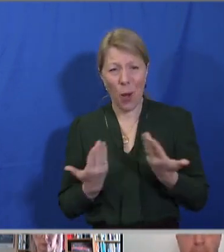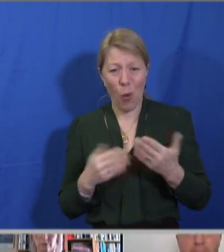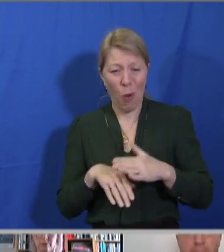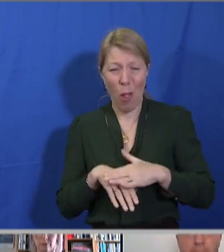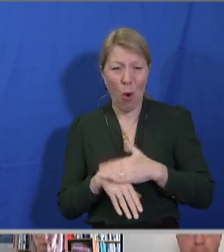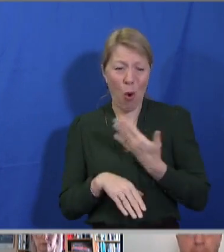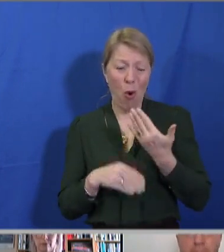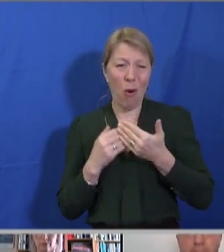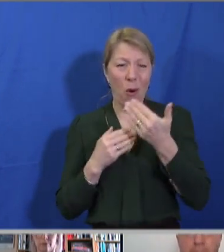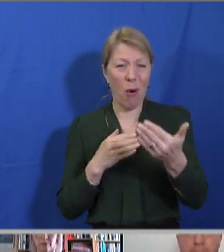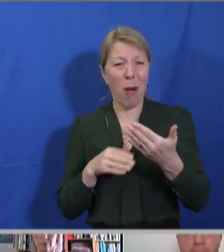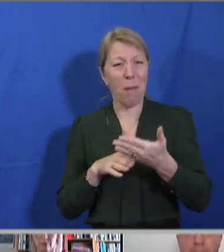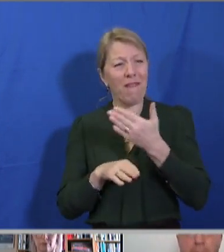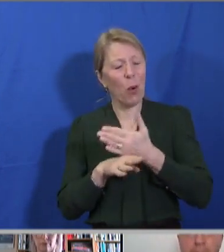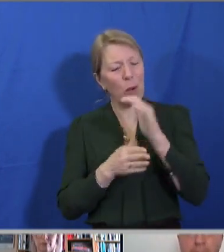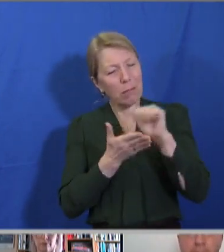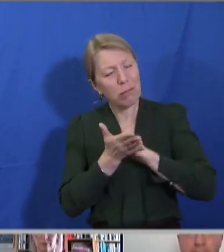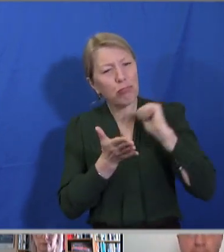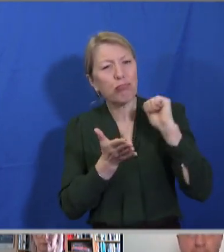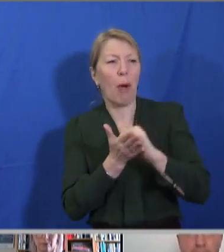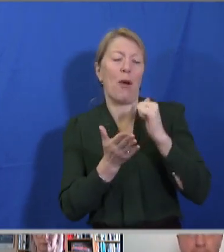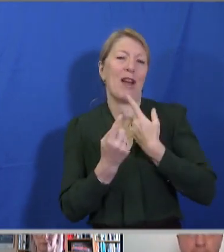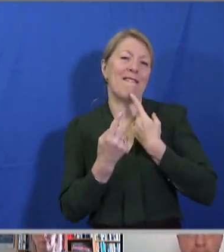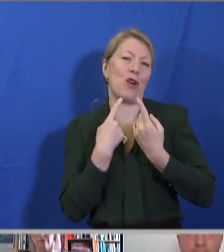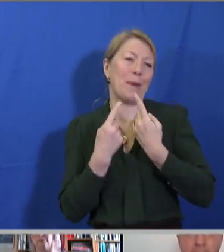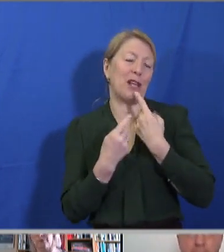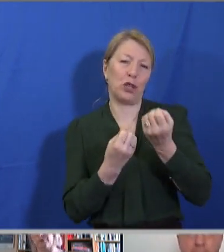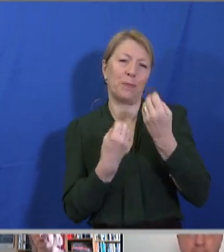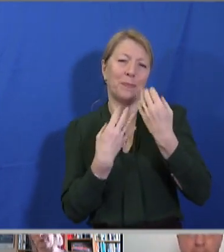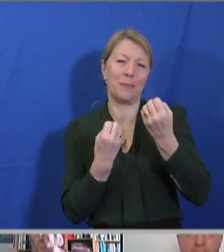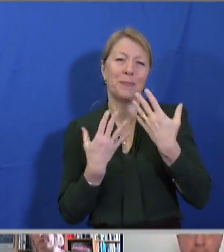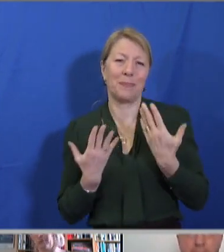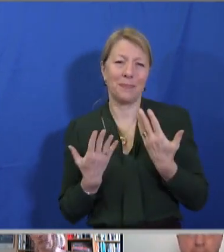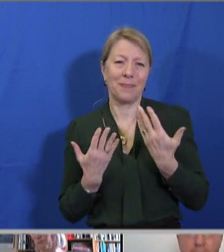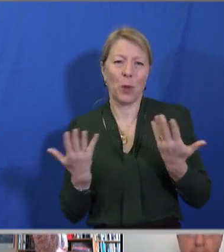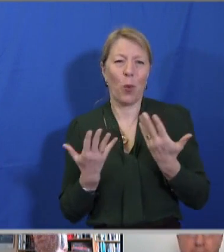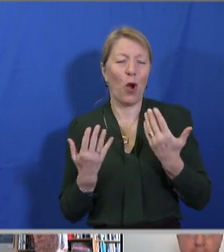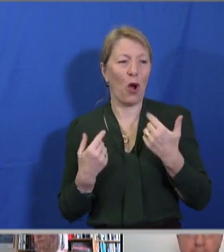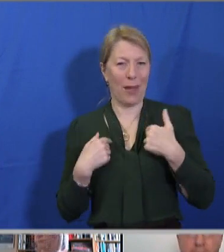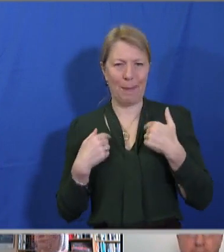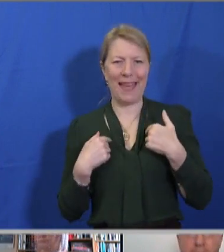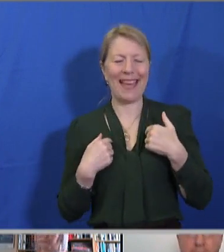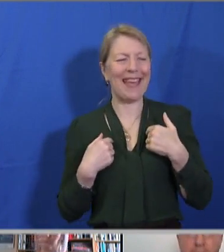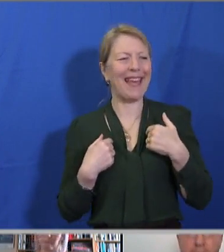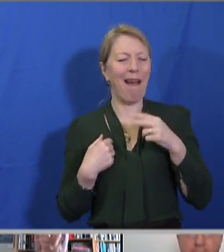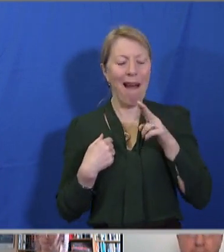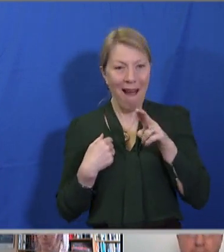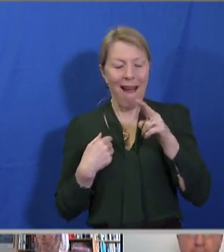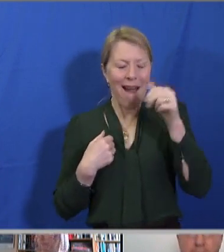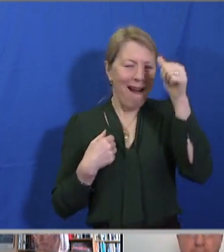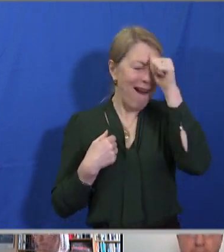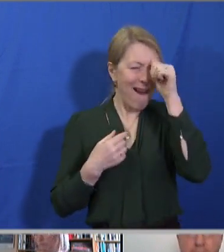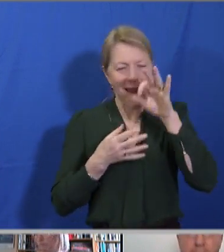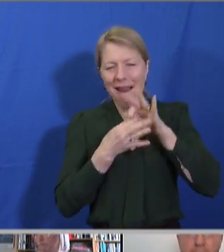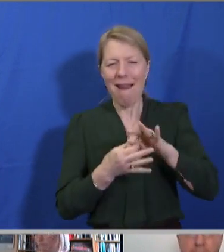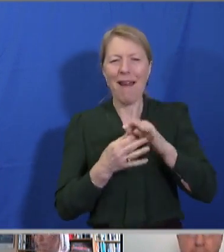information to make sure that all patients have appropriate and accessible information, and also what are the